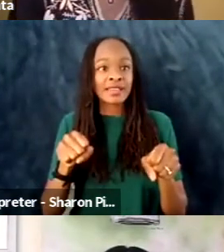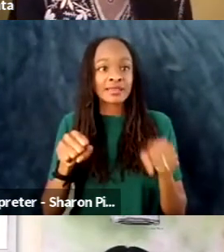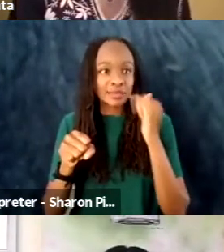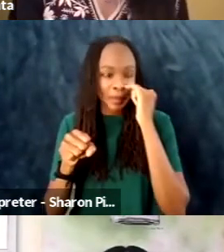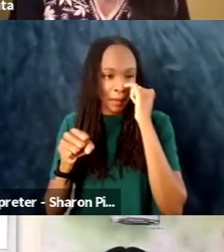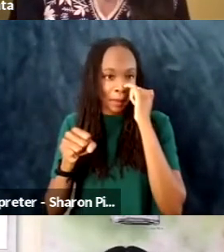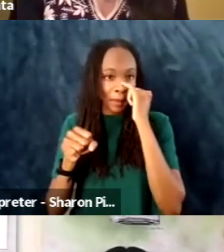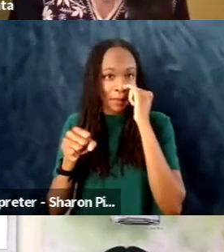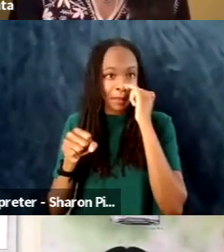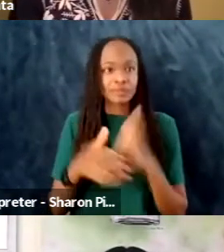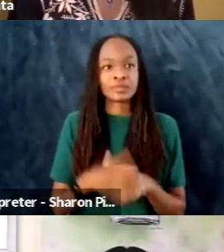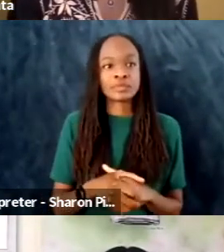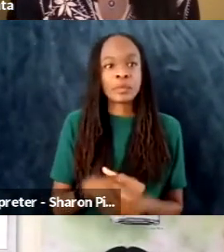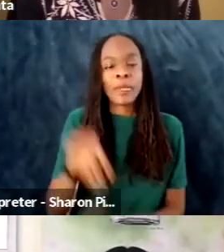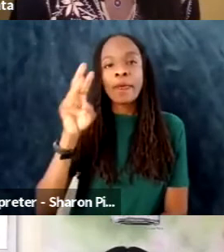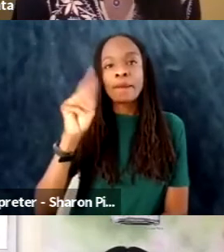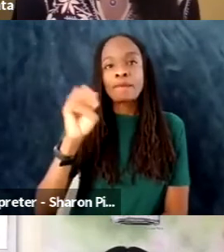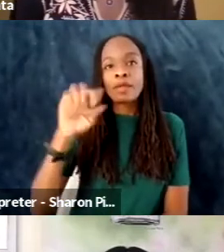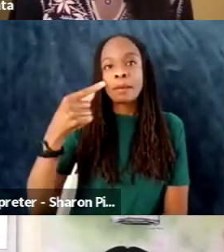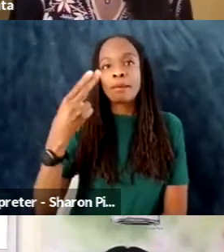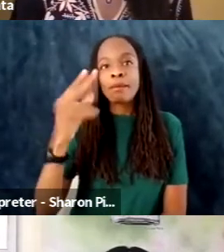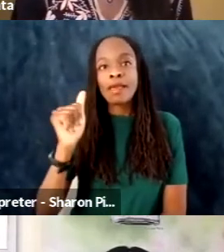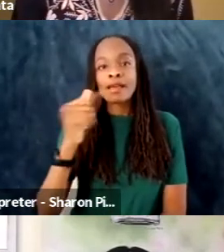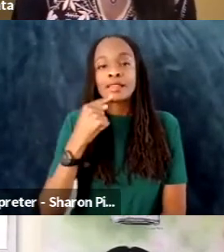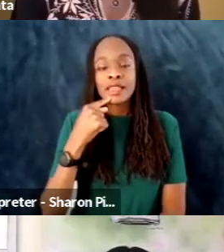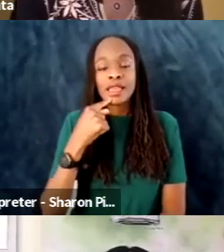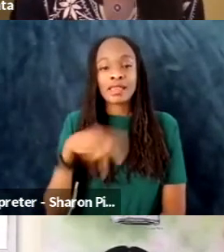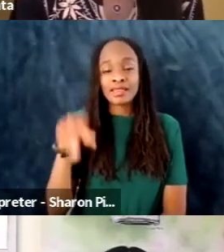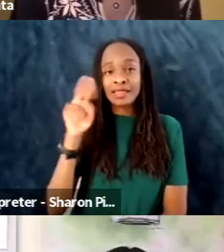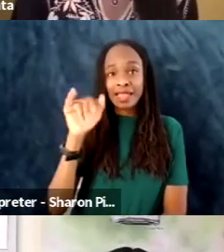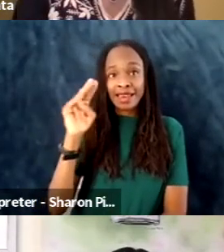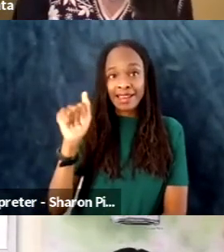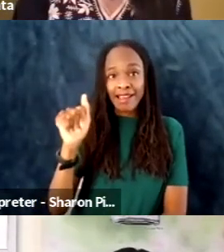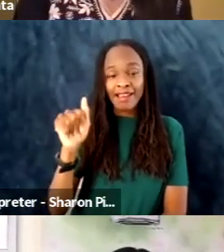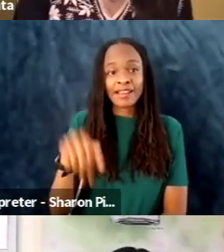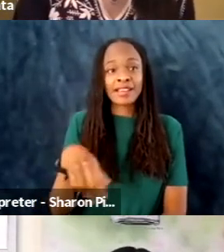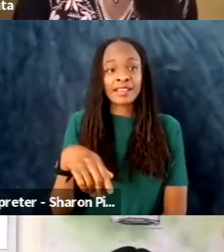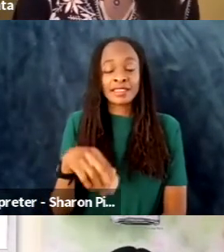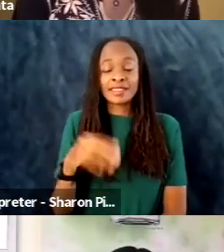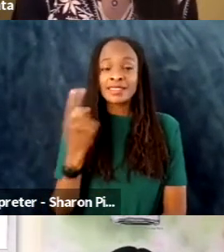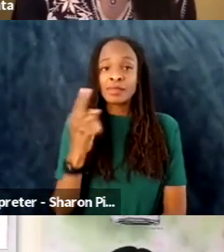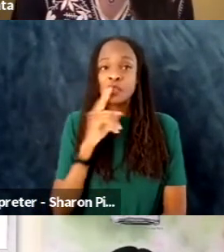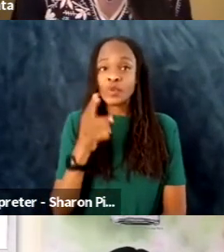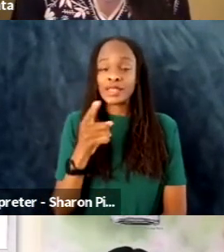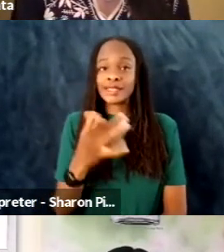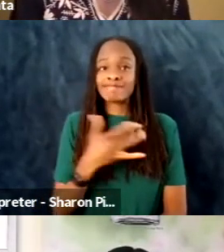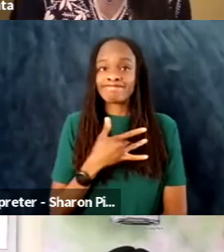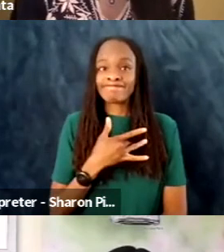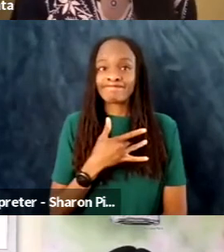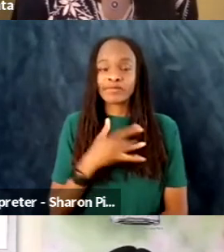think I'll just say this, Nina just struck a chord with me when it comes to the